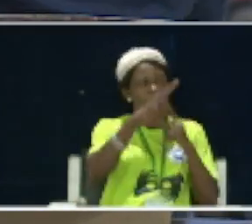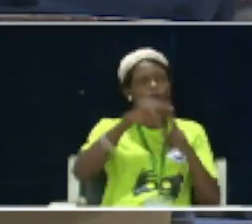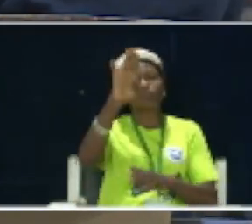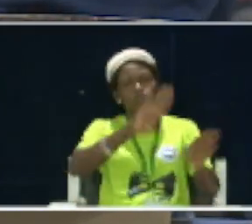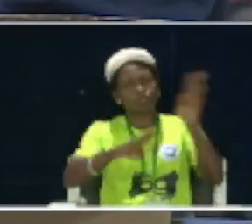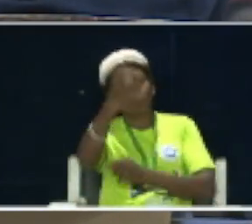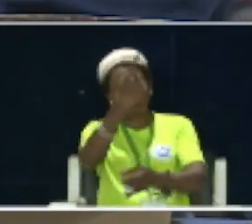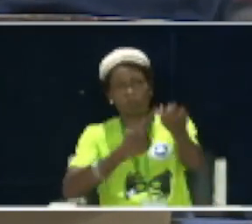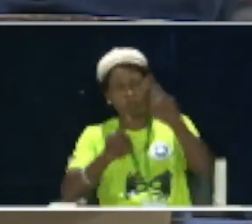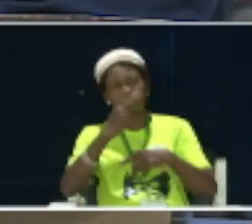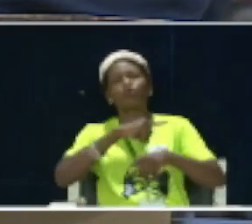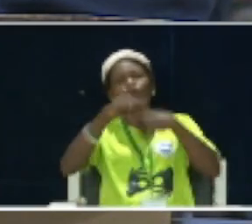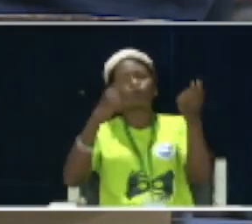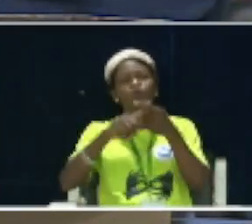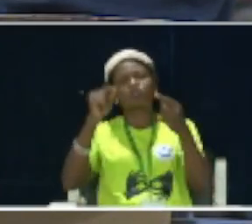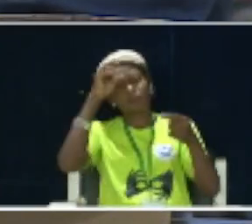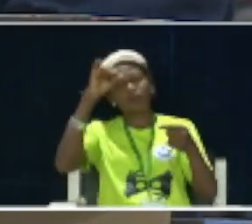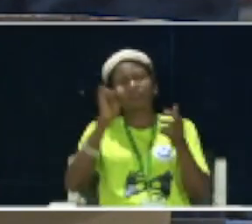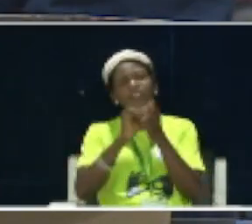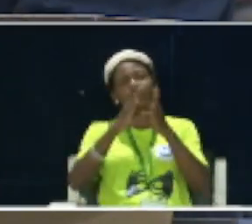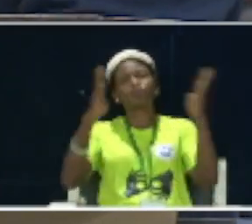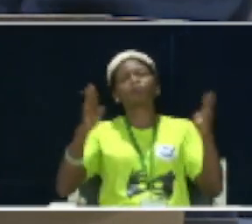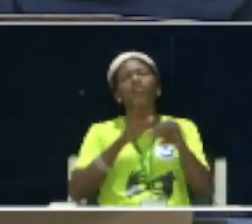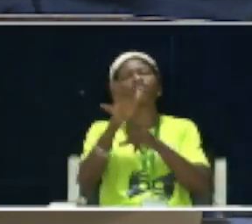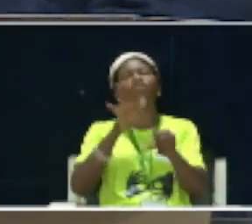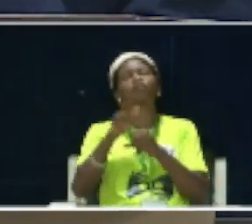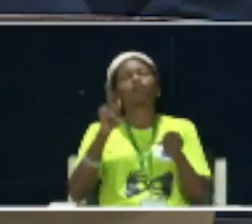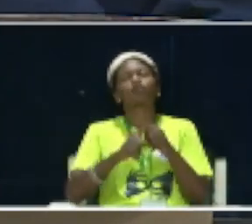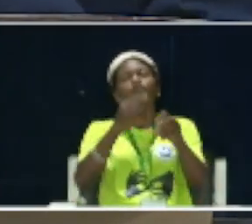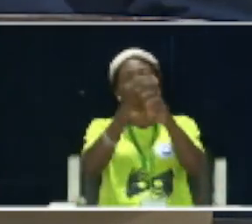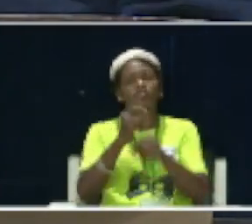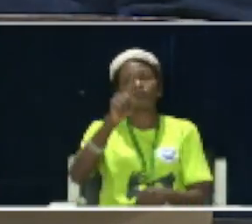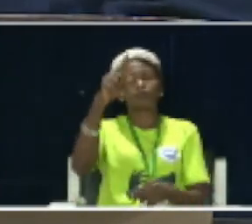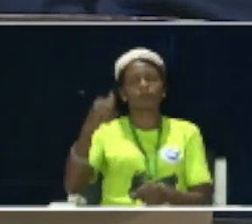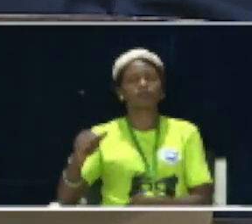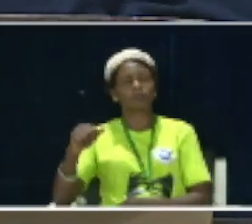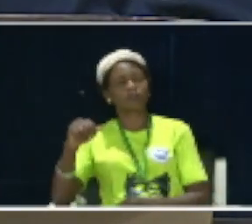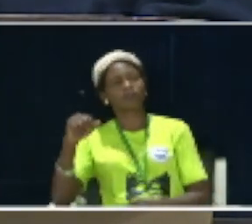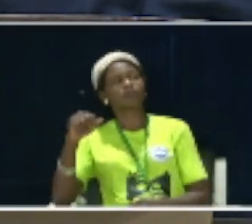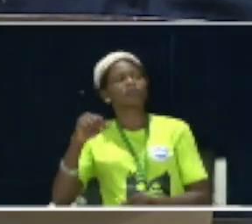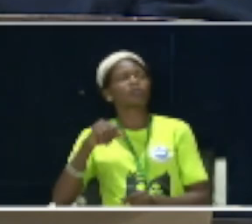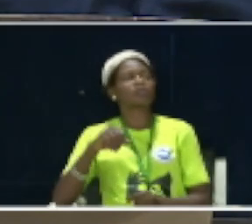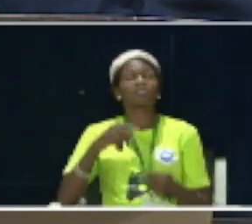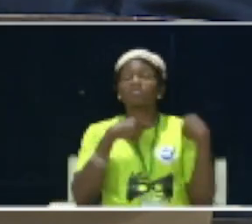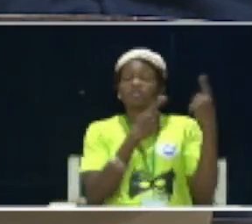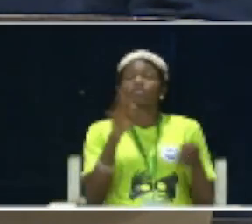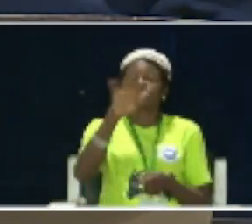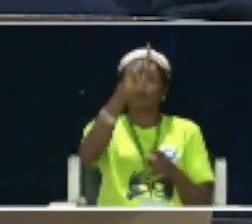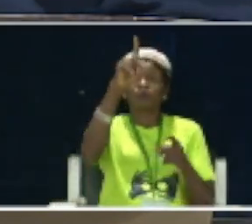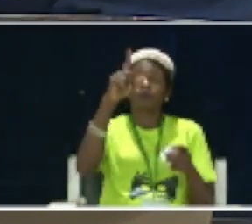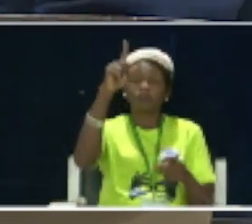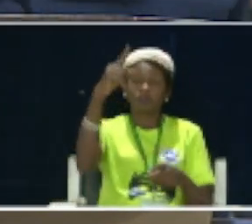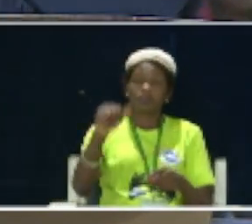troubles come, go to the man that is big enough to receive your tithe. Since your tithe is paid to your bank